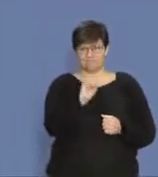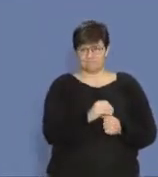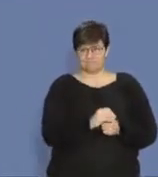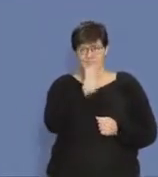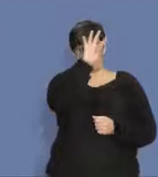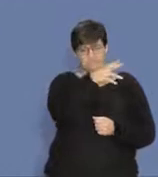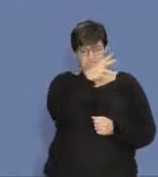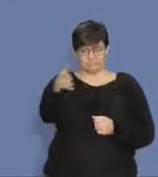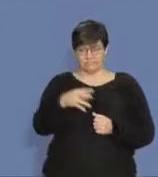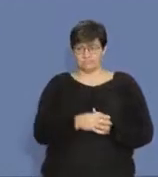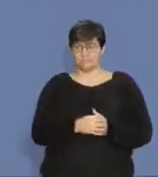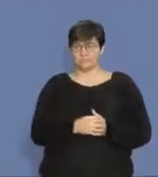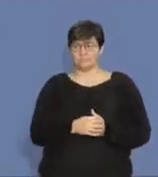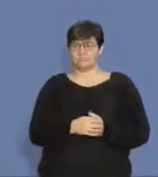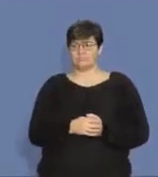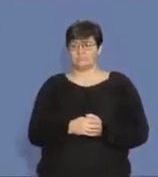table, right?